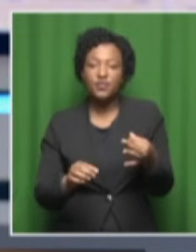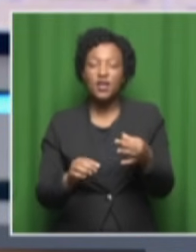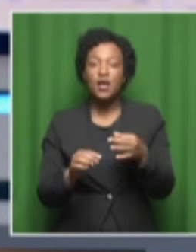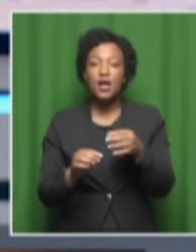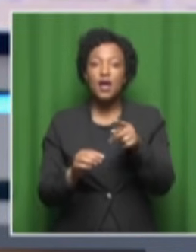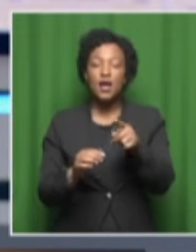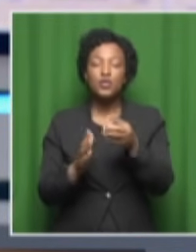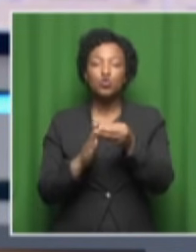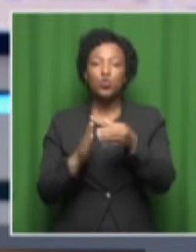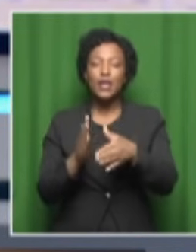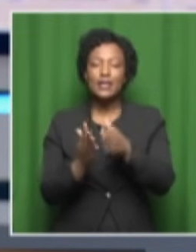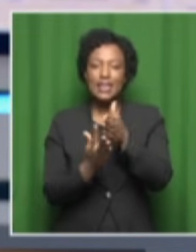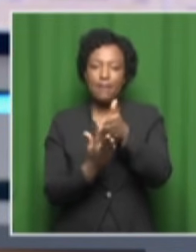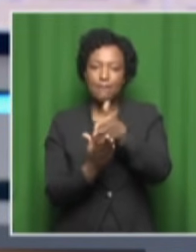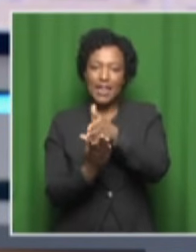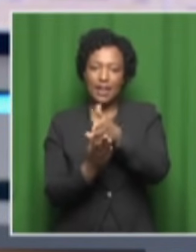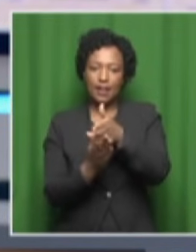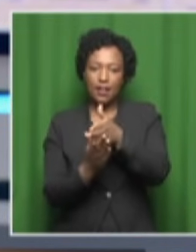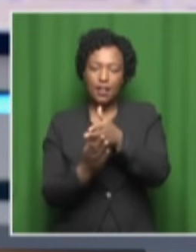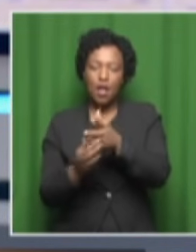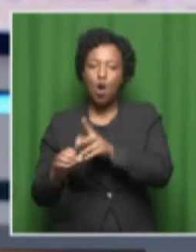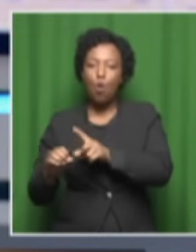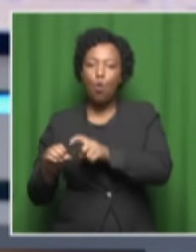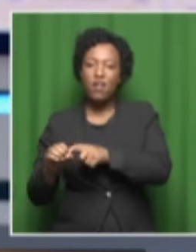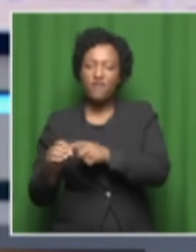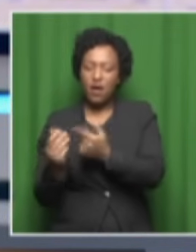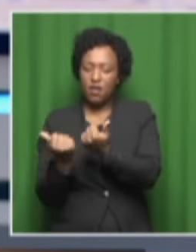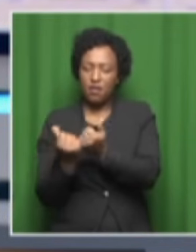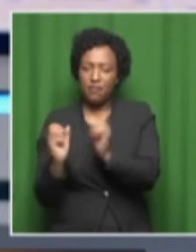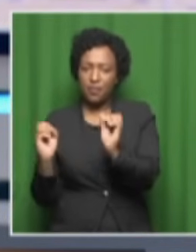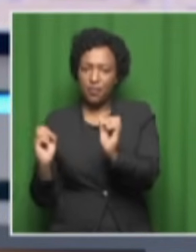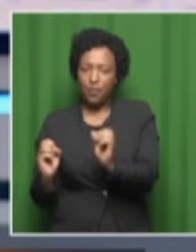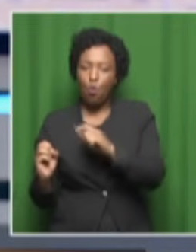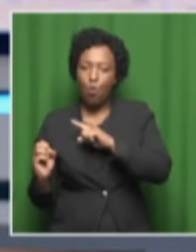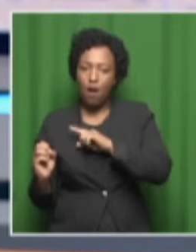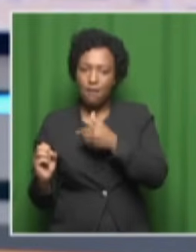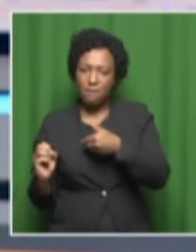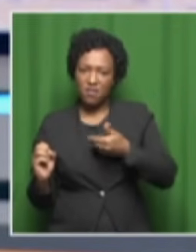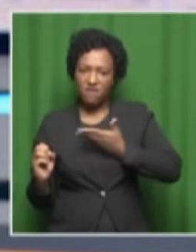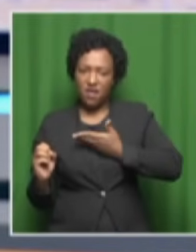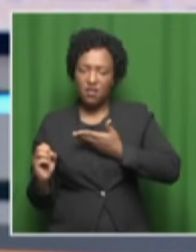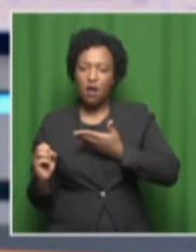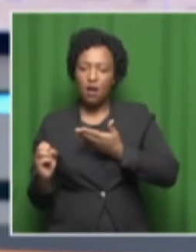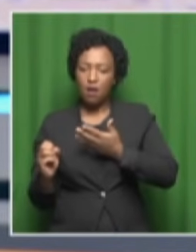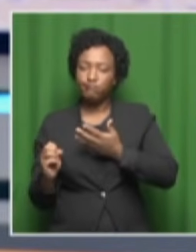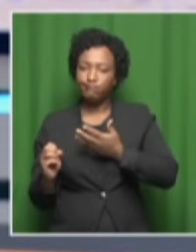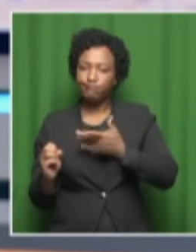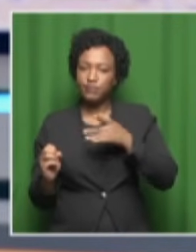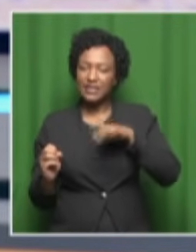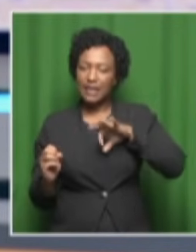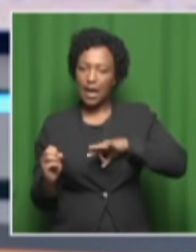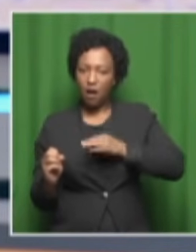student. Oh, yes. However, we have to look at the bigger picture here. You're looking at,